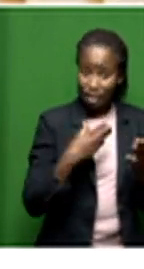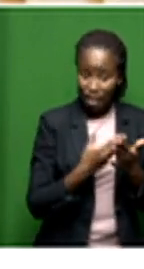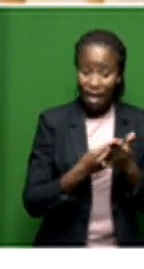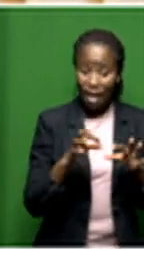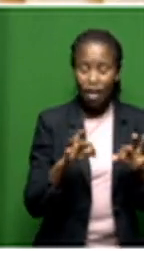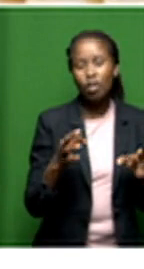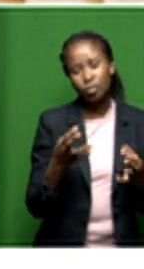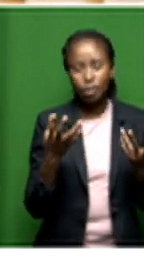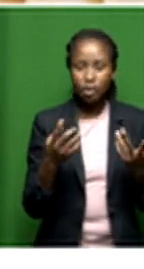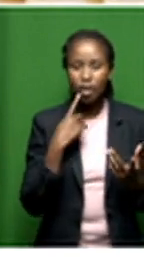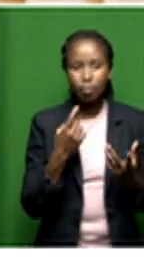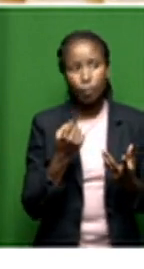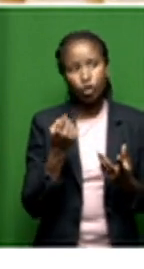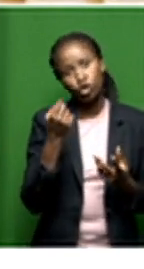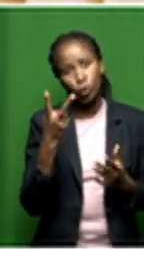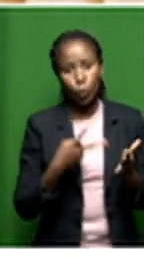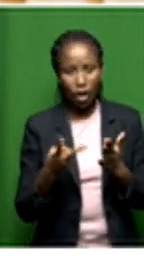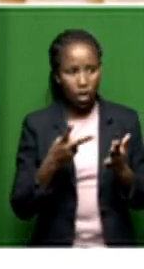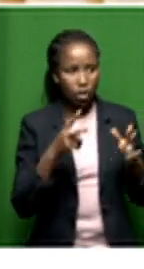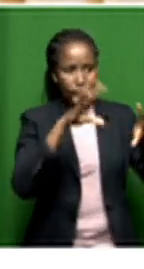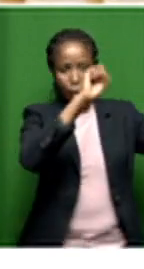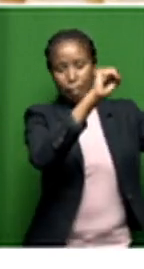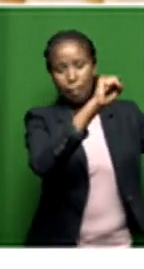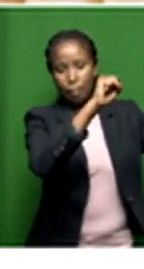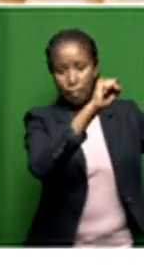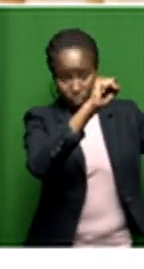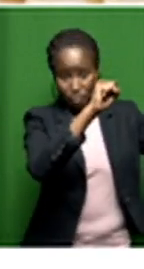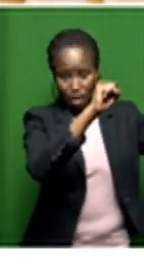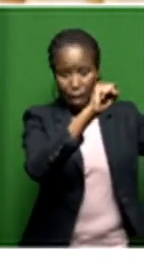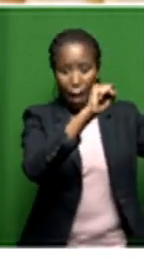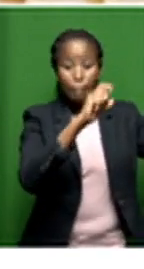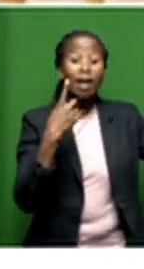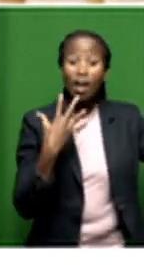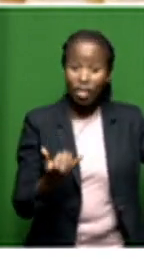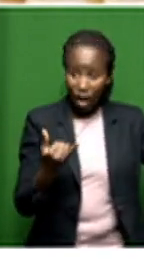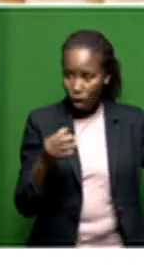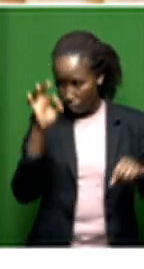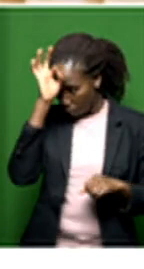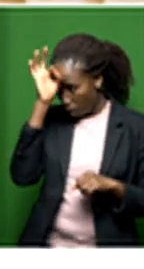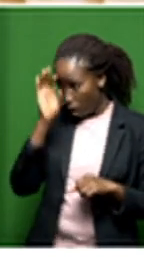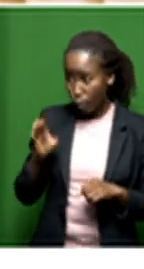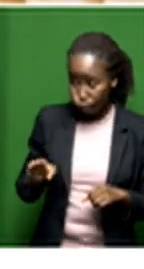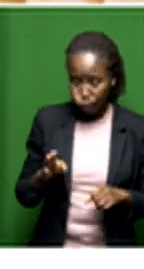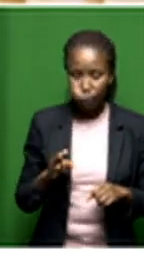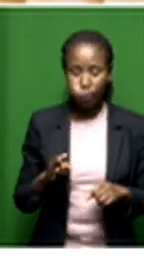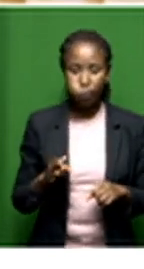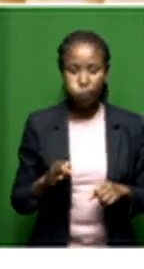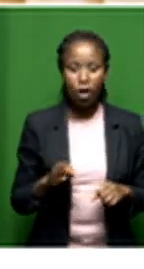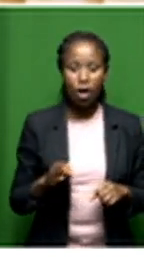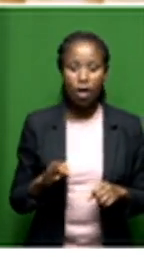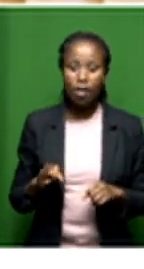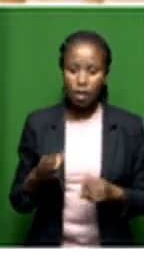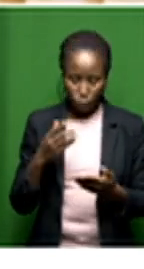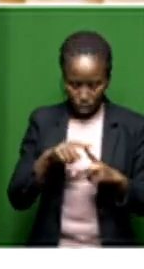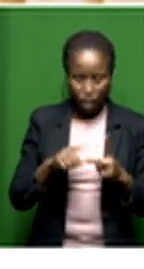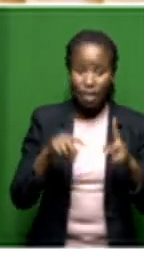all. You're up to 2 weeks without power. Now, the reality of this is that together with SABC and certainly aggressively with SABC, together